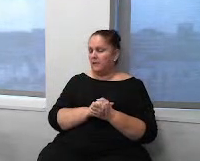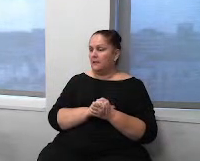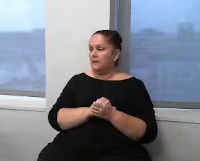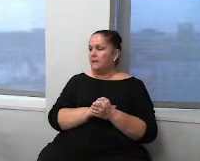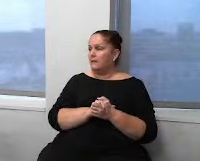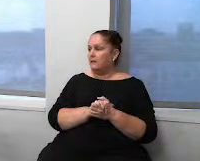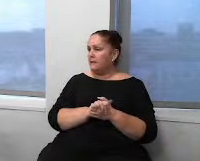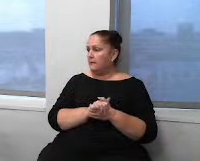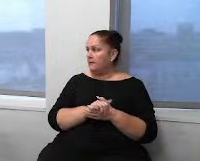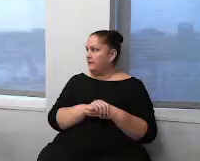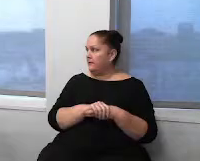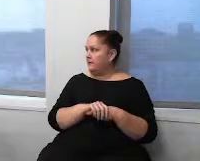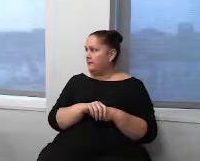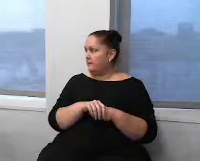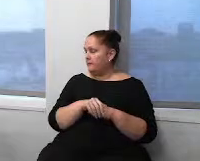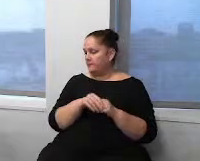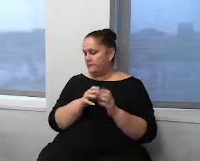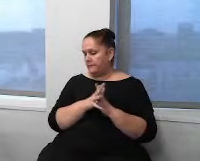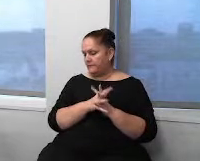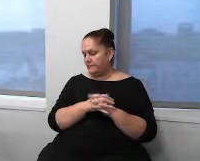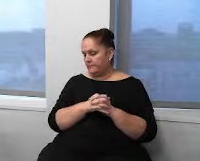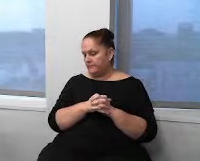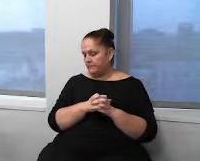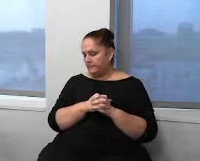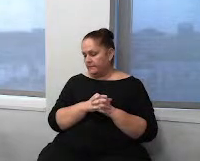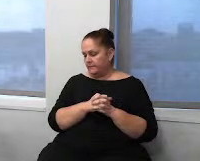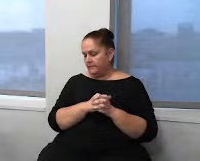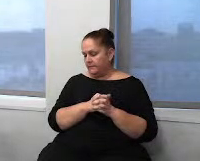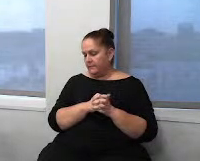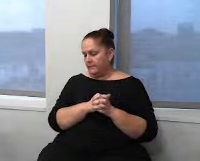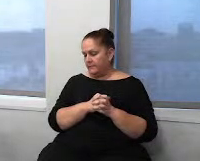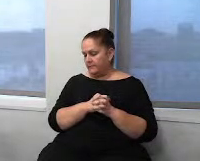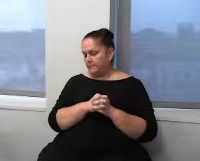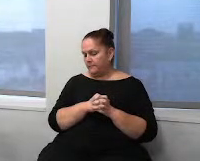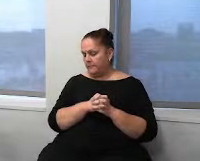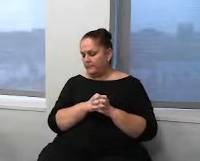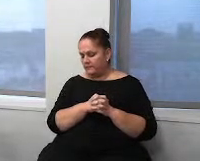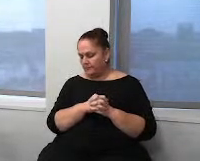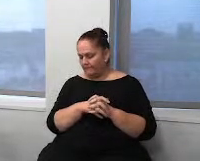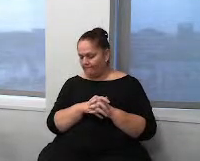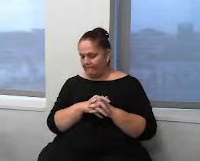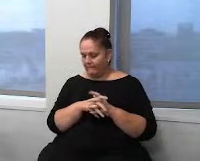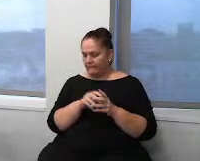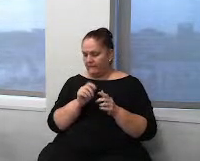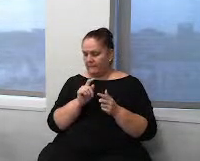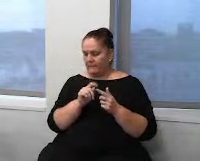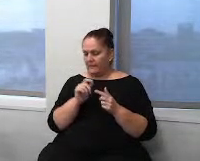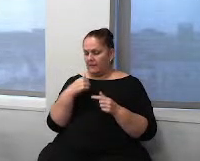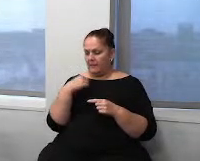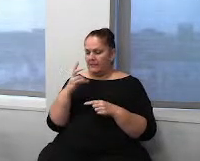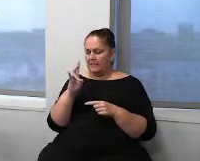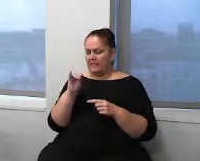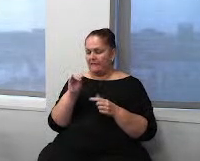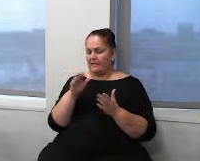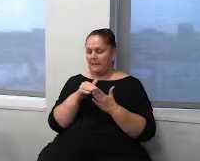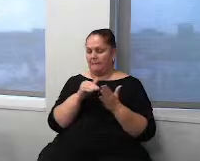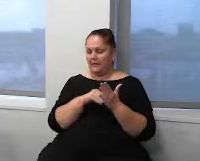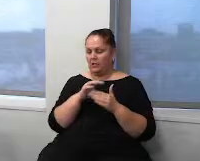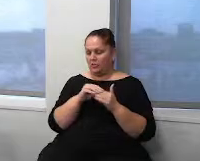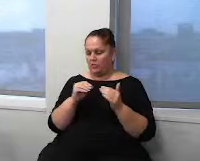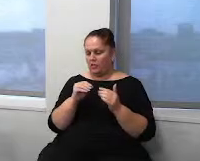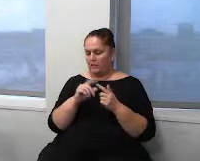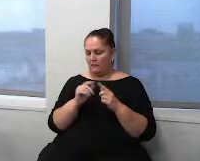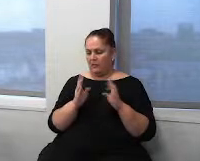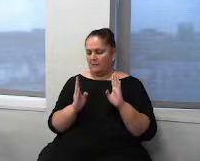so in terms of the amount of ratepayer funds requested for the distribution grid reliability program, it's a little over $70